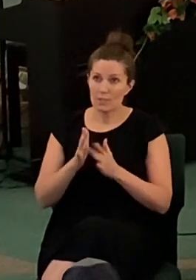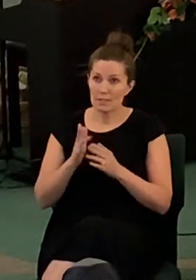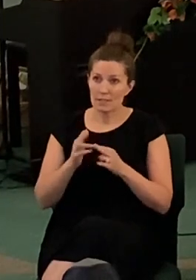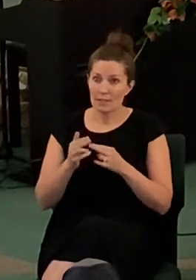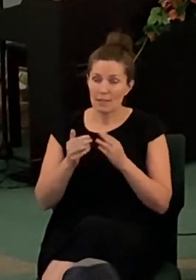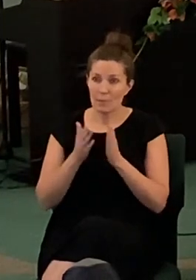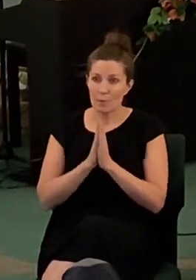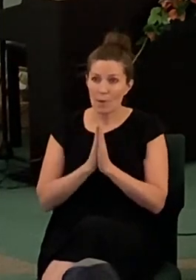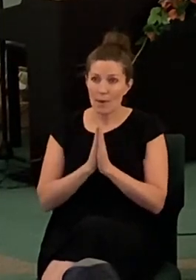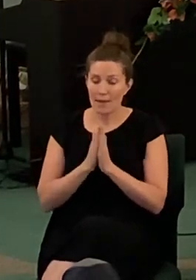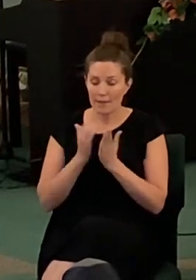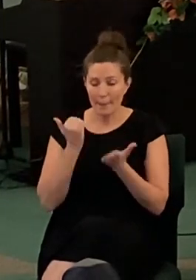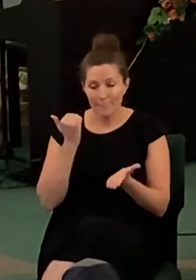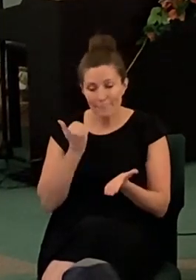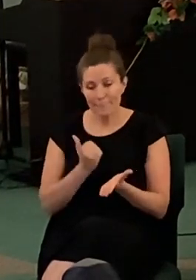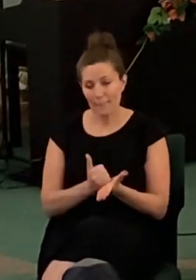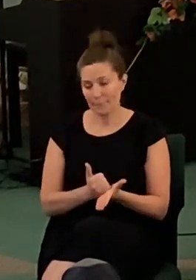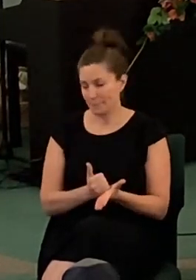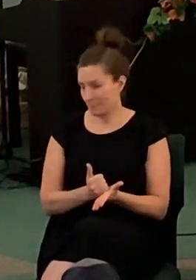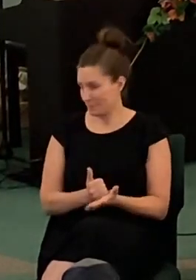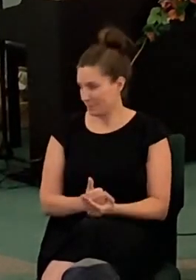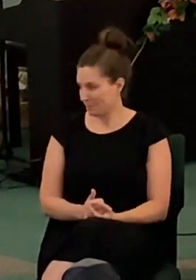pray. Amen.